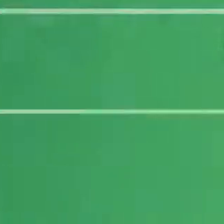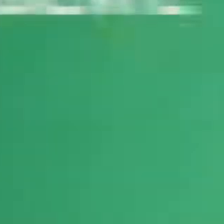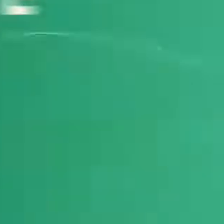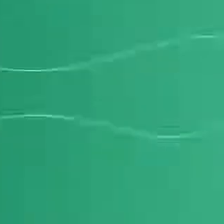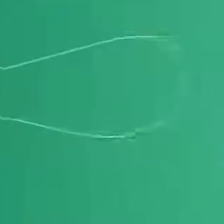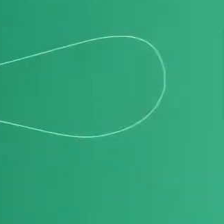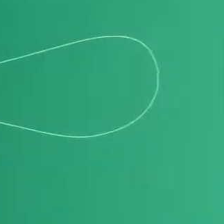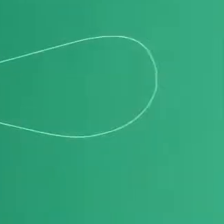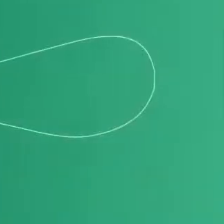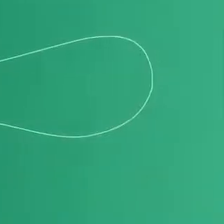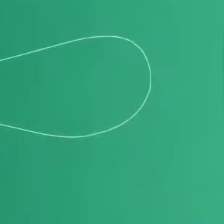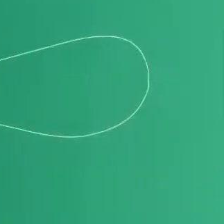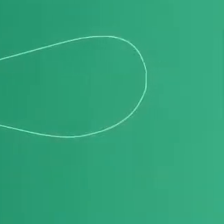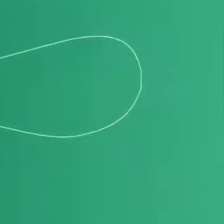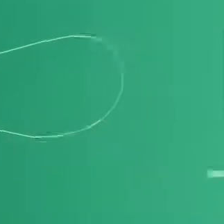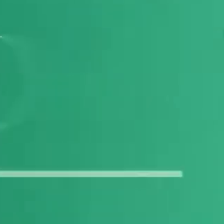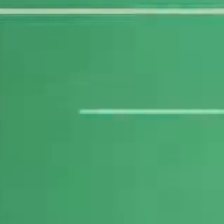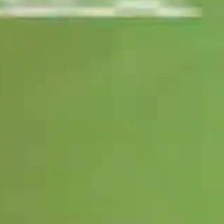decisão.